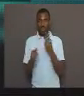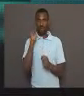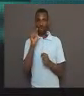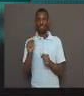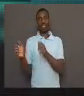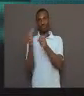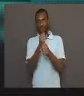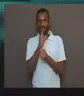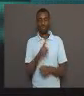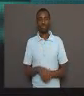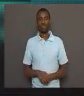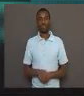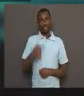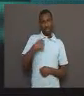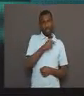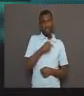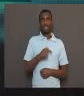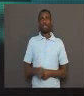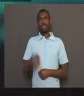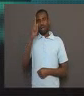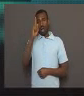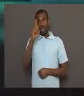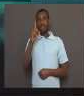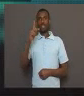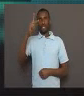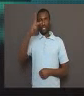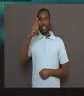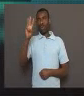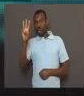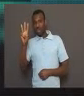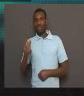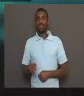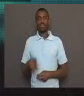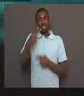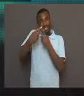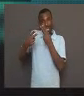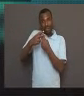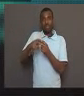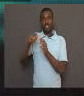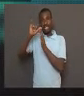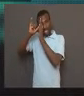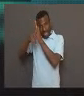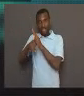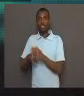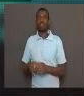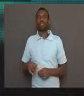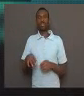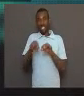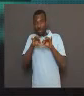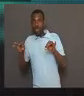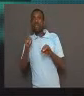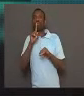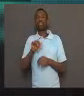Since we know that 1 kilowatt times second is measured in